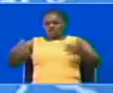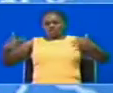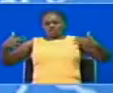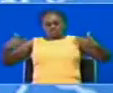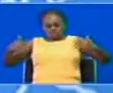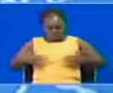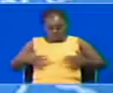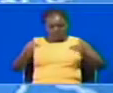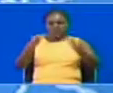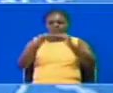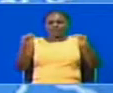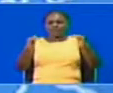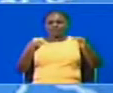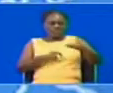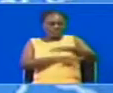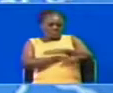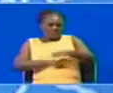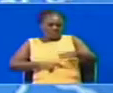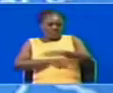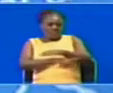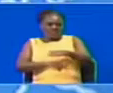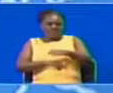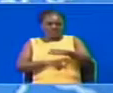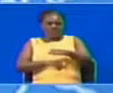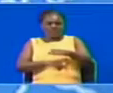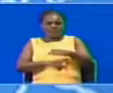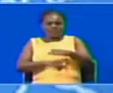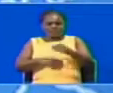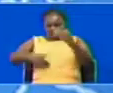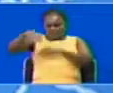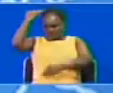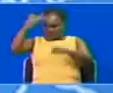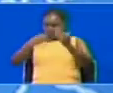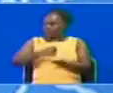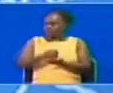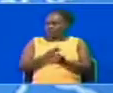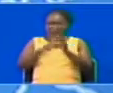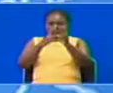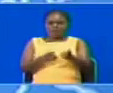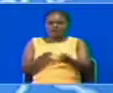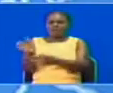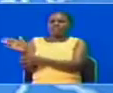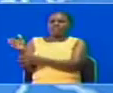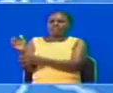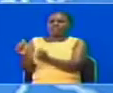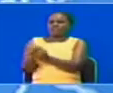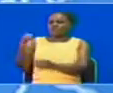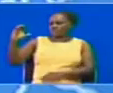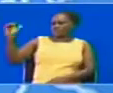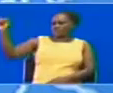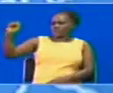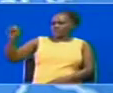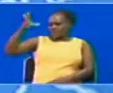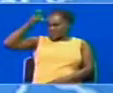levels of academic theft in some institutions in the country. The university's audit report, released Thursday by Education Cabinet Secretary